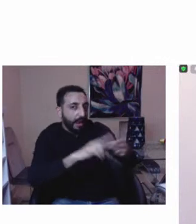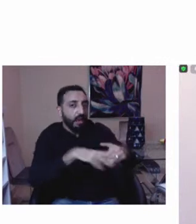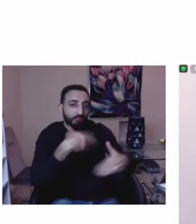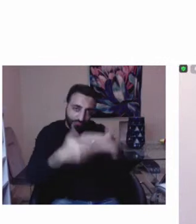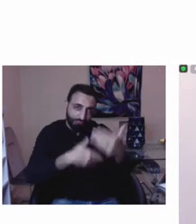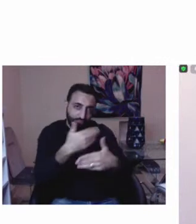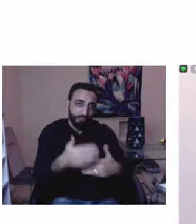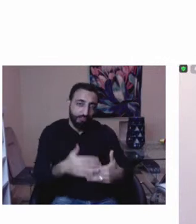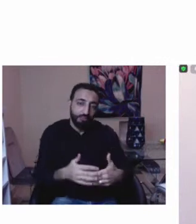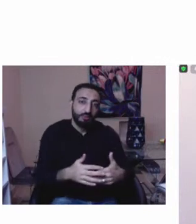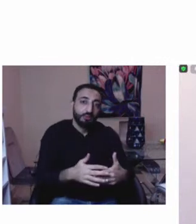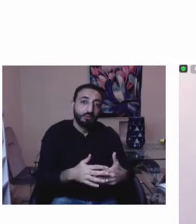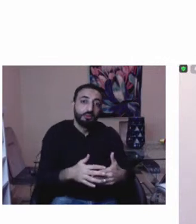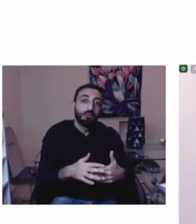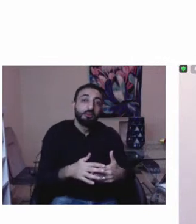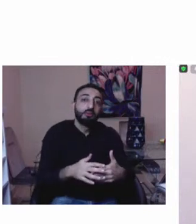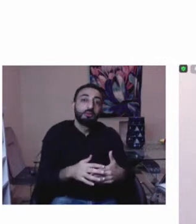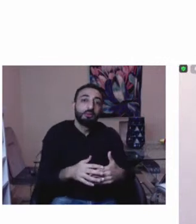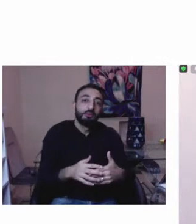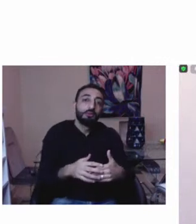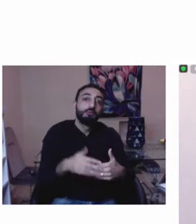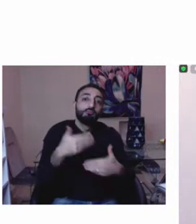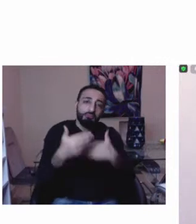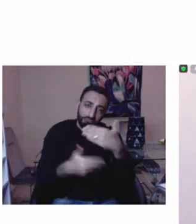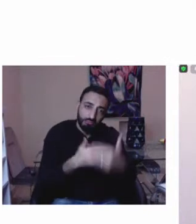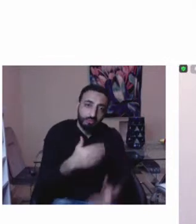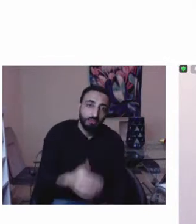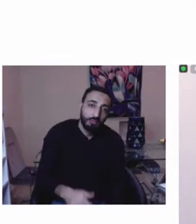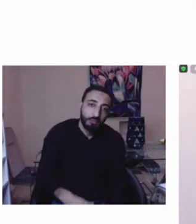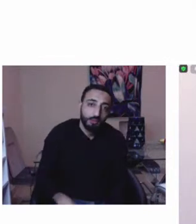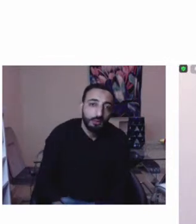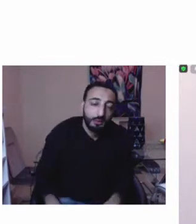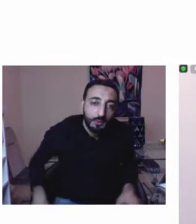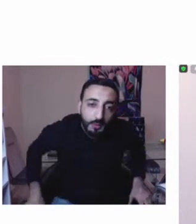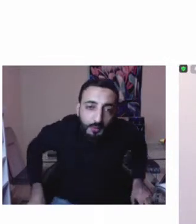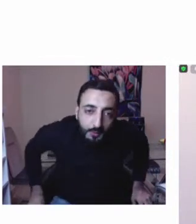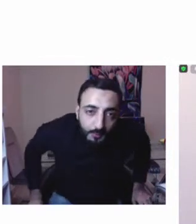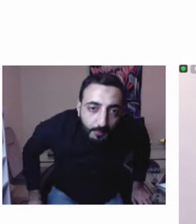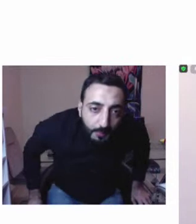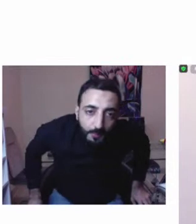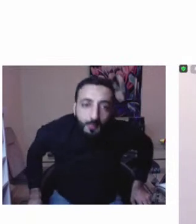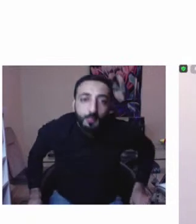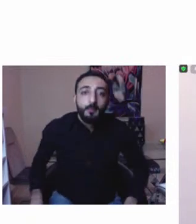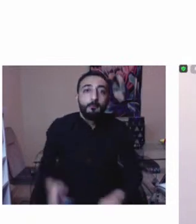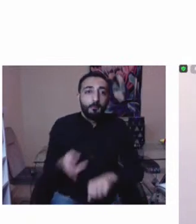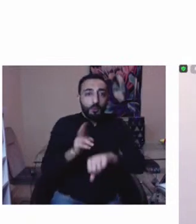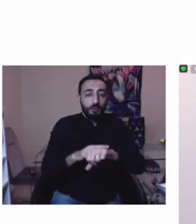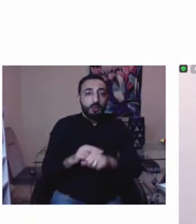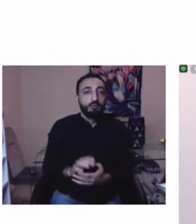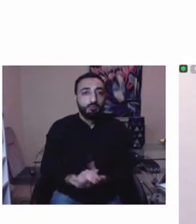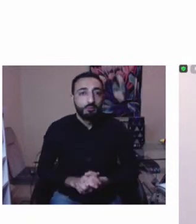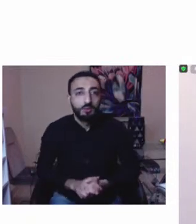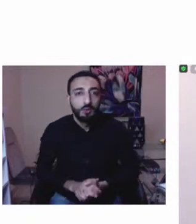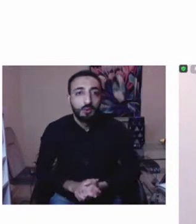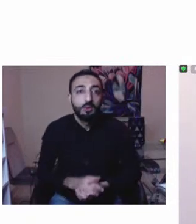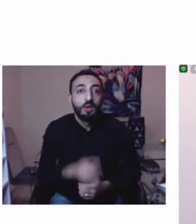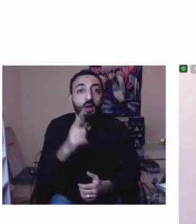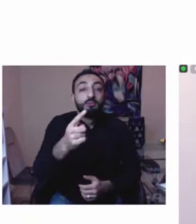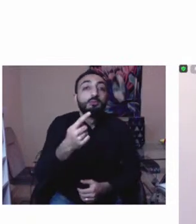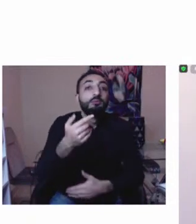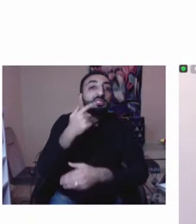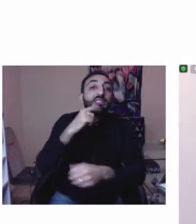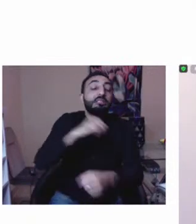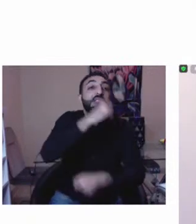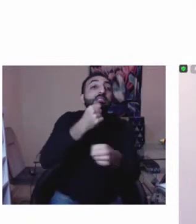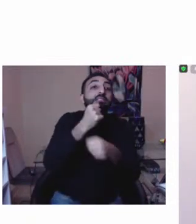implementation. People, it's been 6 years since we had this resolution, so it's time to localize it. Thank